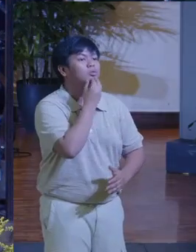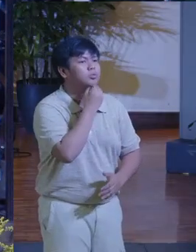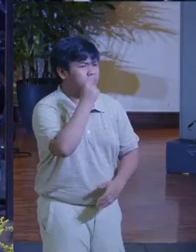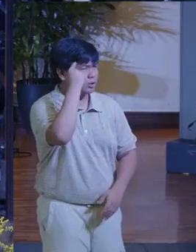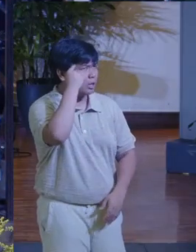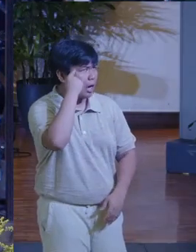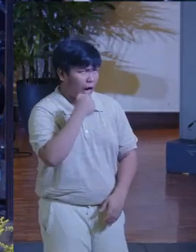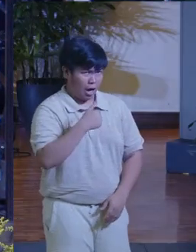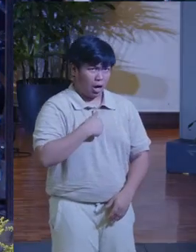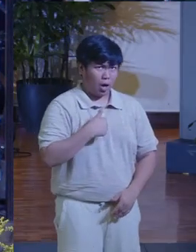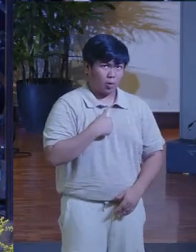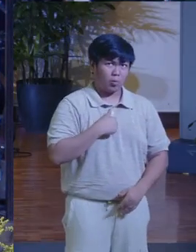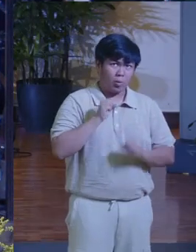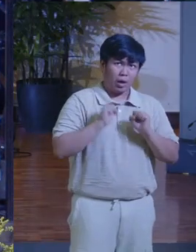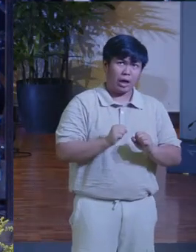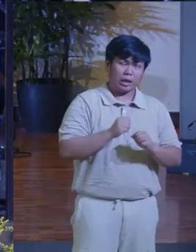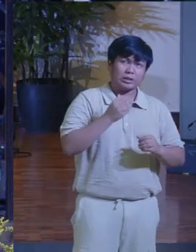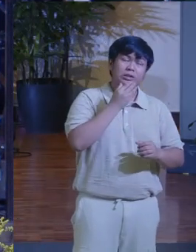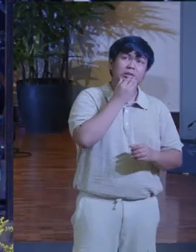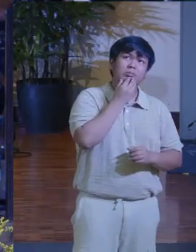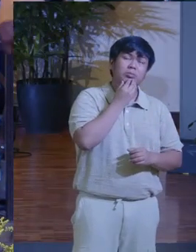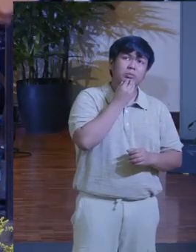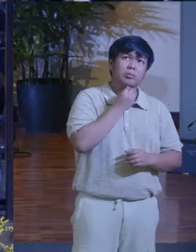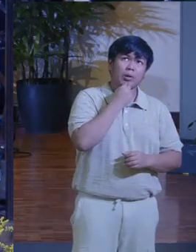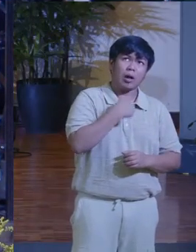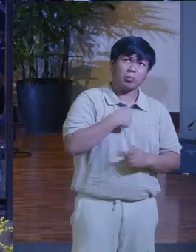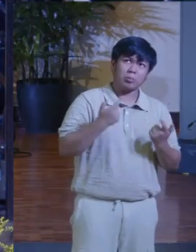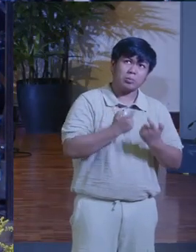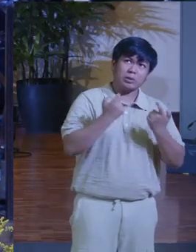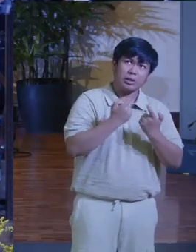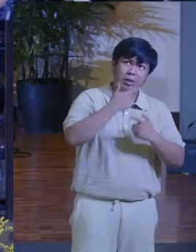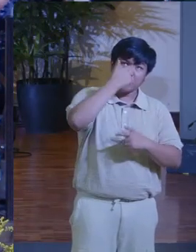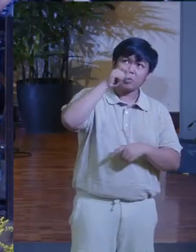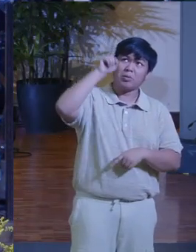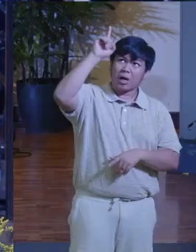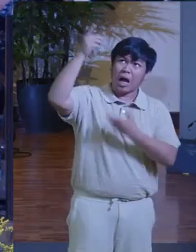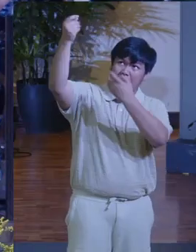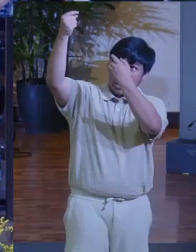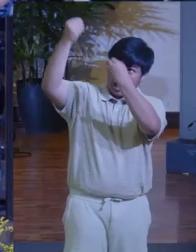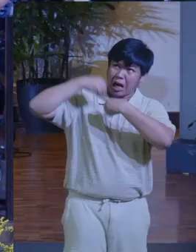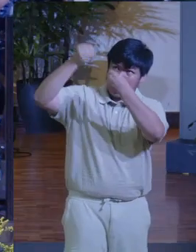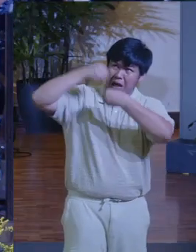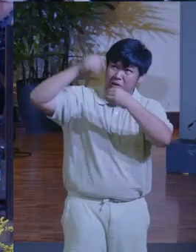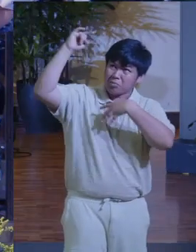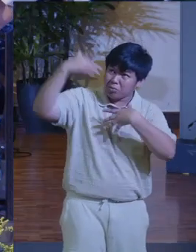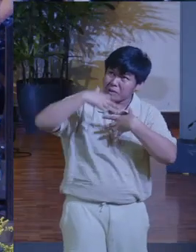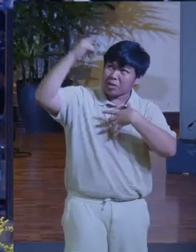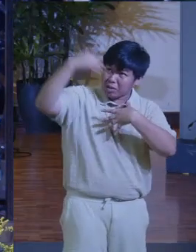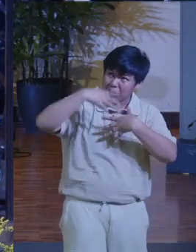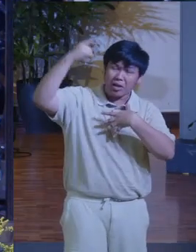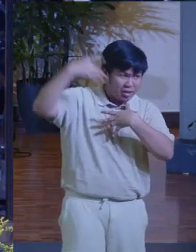that I can receive more grace. Hindi ba ganyan tayong mag-isip? No? Aha! Born again na pala